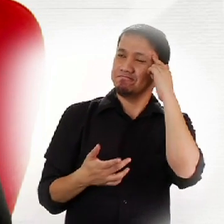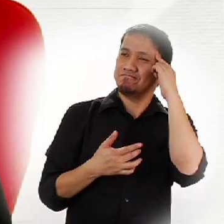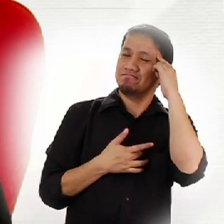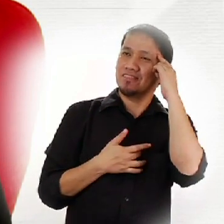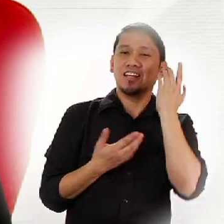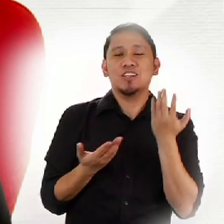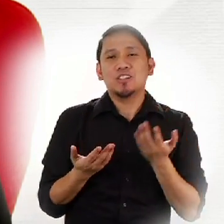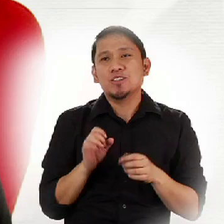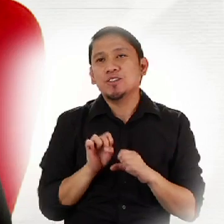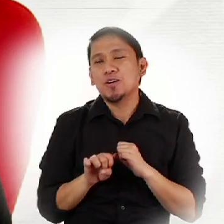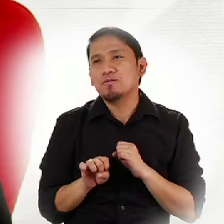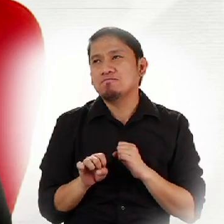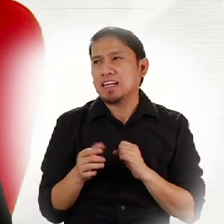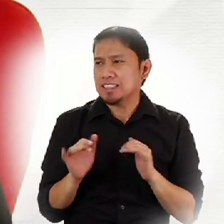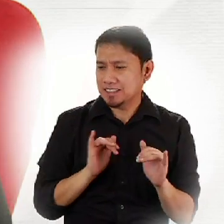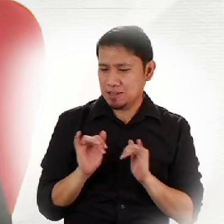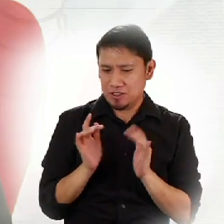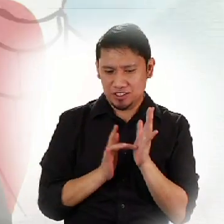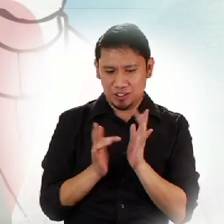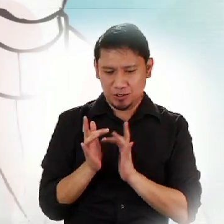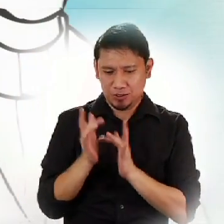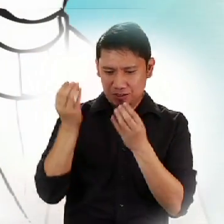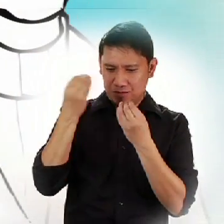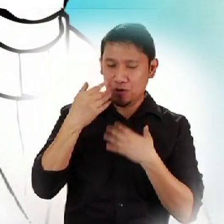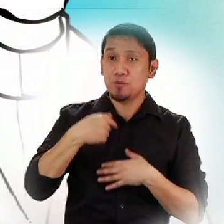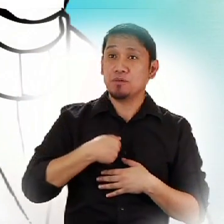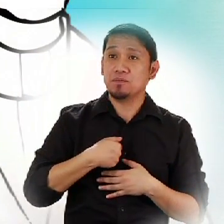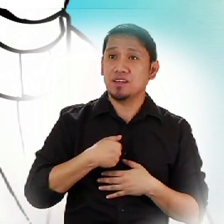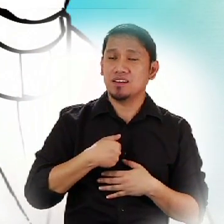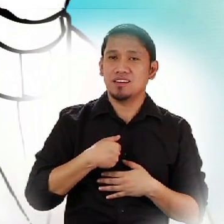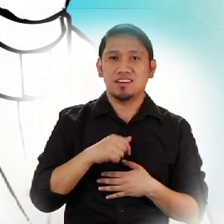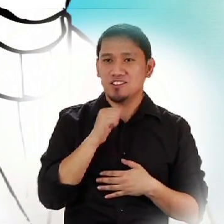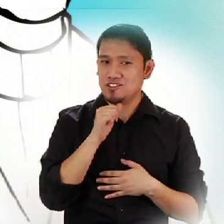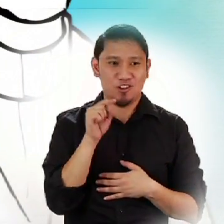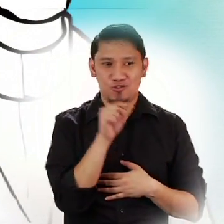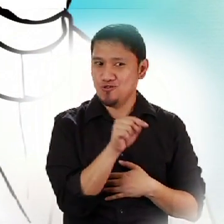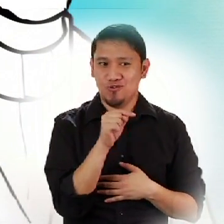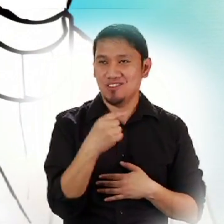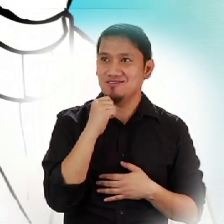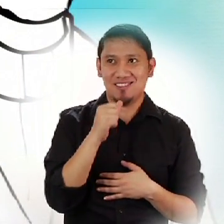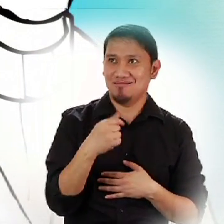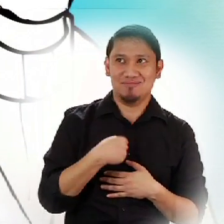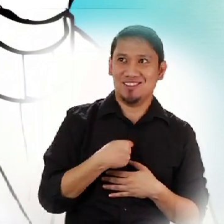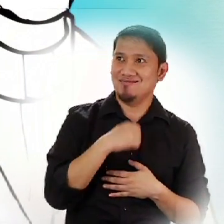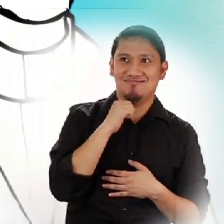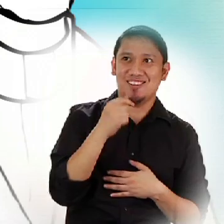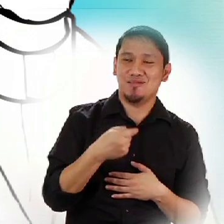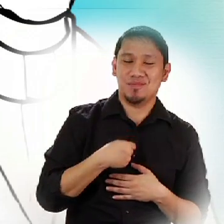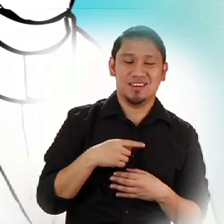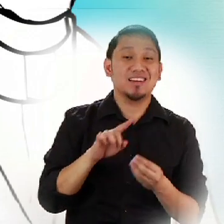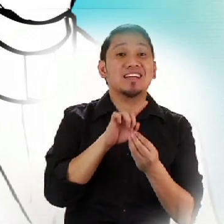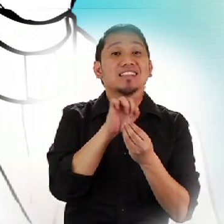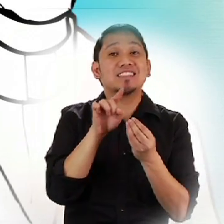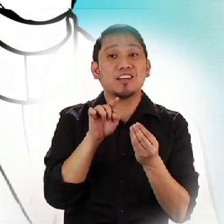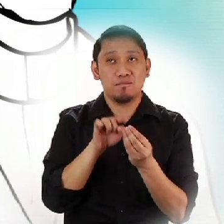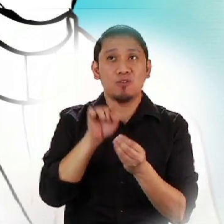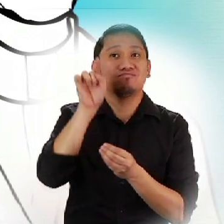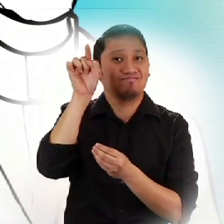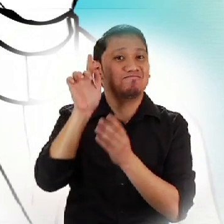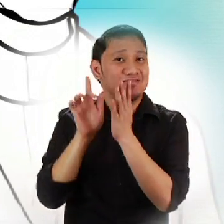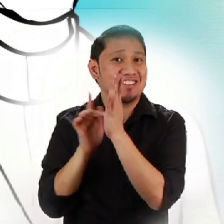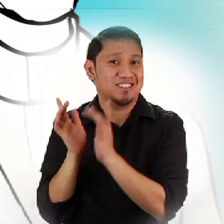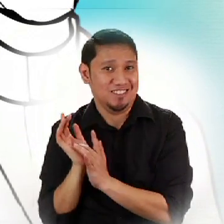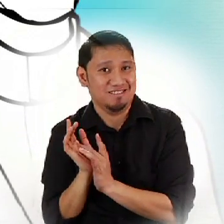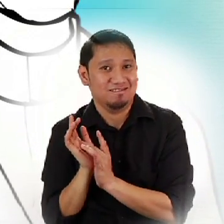mind, as though Jesus telling me, it is not you, Chito. It is not you. It is all